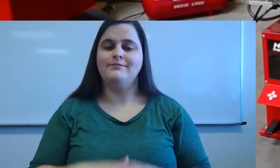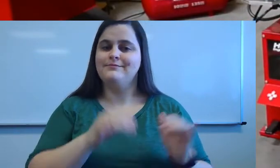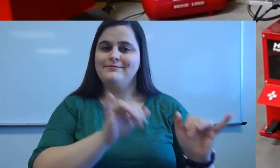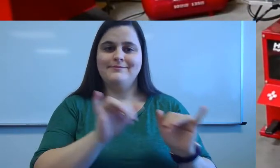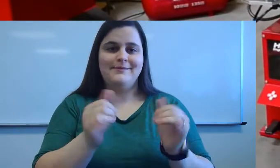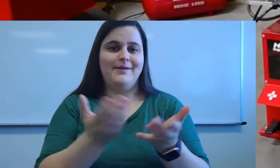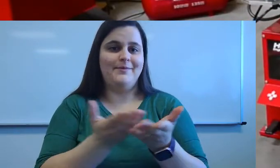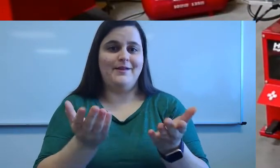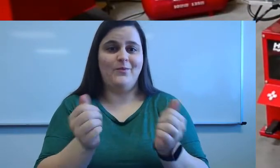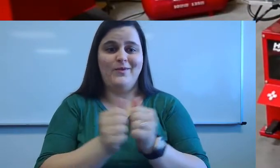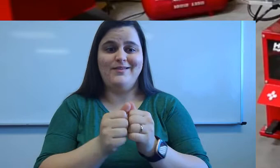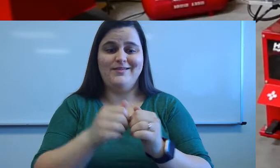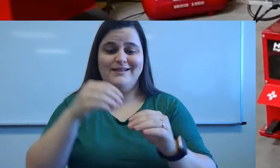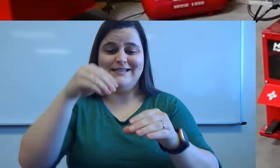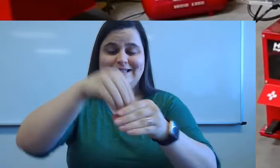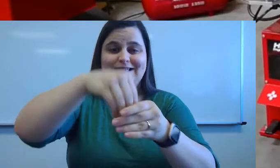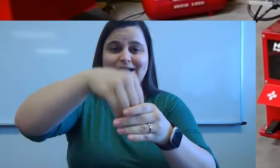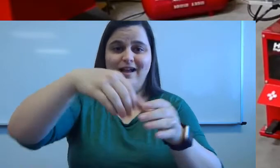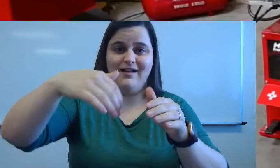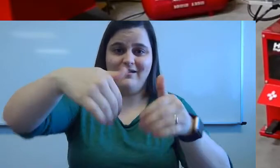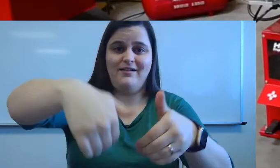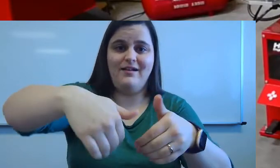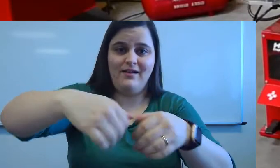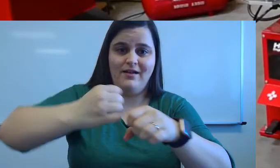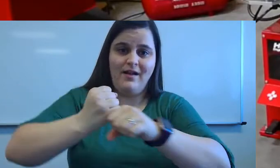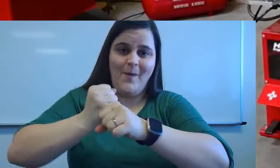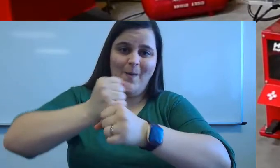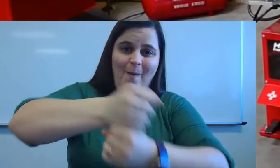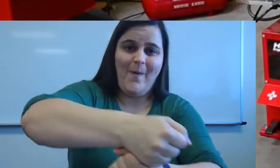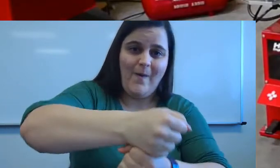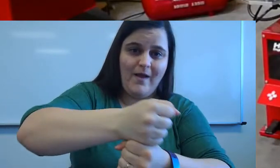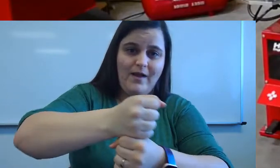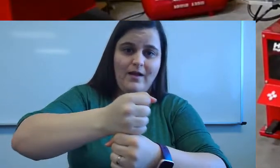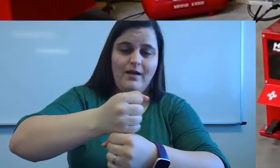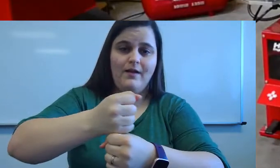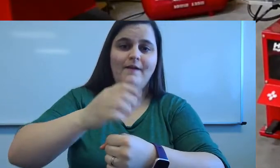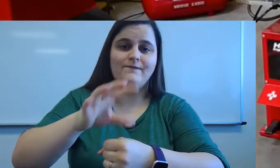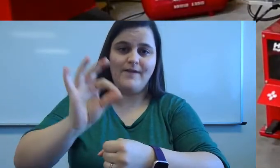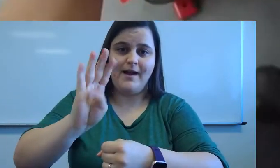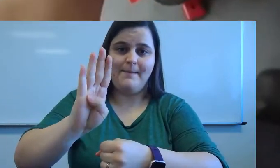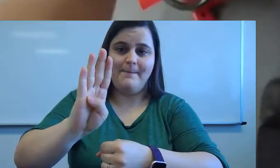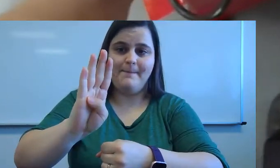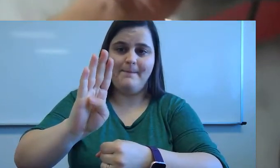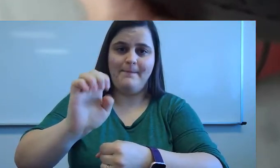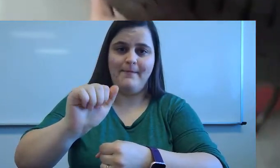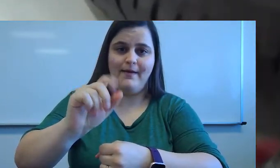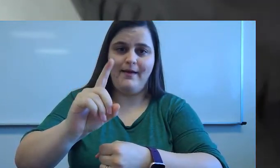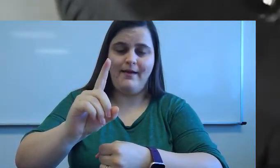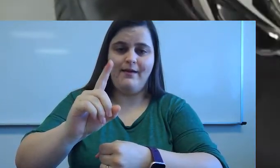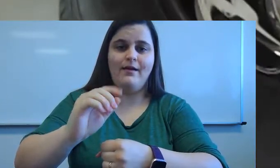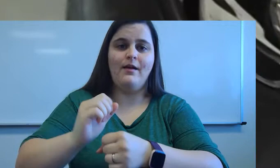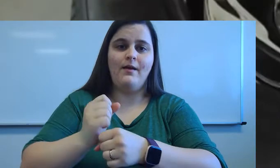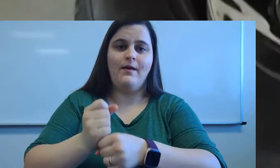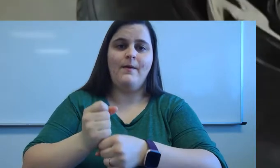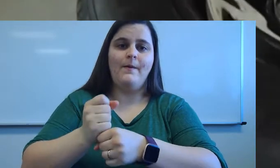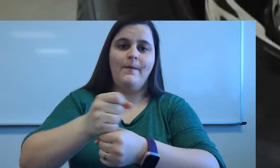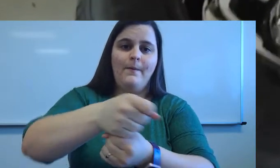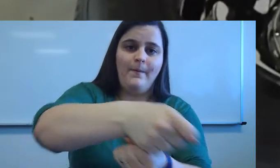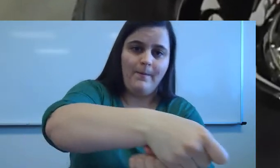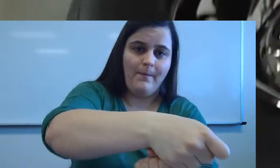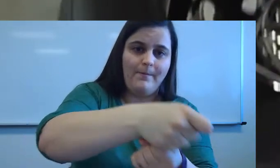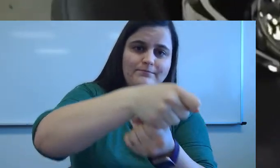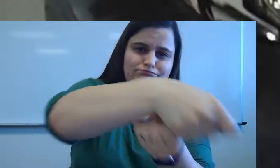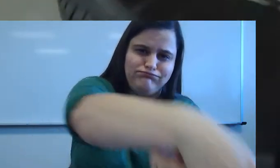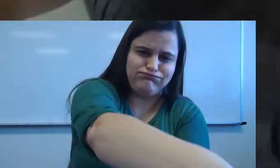And we're going to do the same thing with the inside bead. So we need to take our spoon, push it all the way in, find our bead and lift up on the tire.